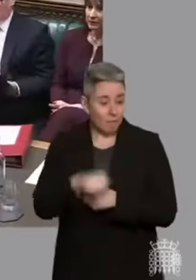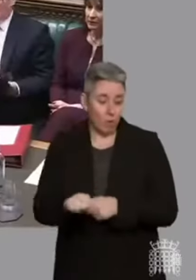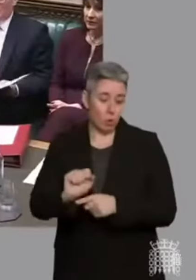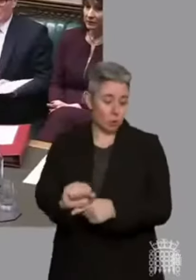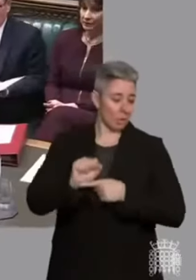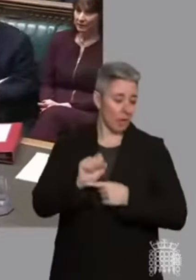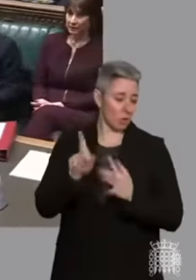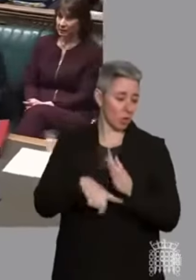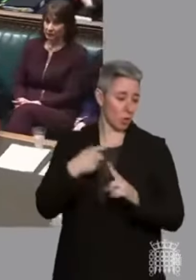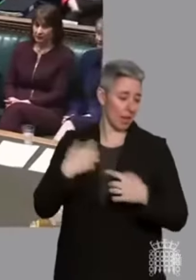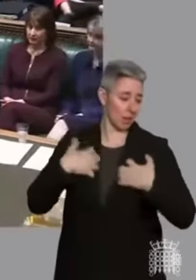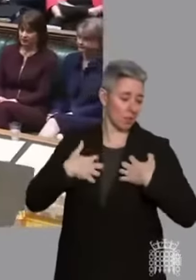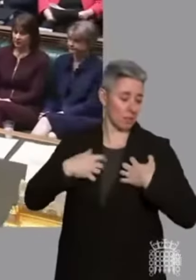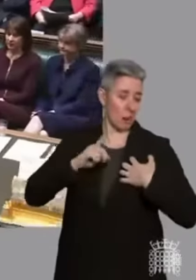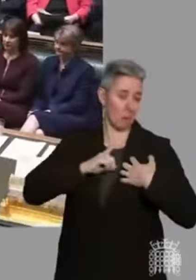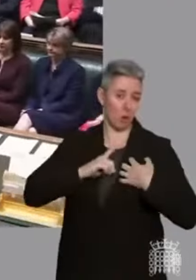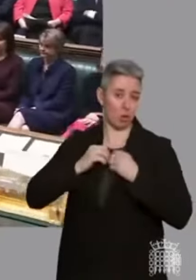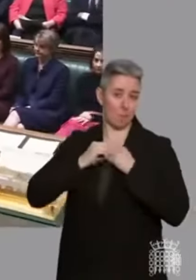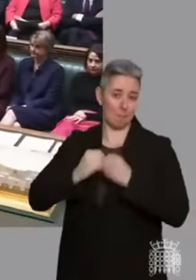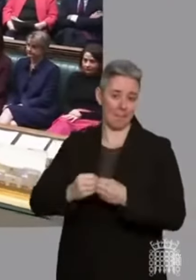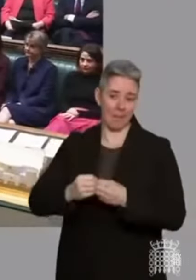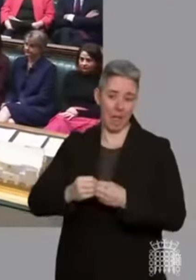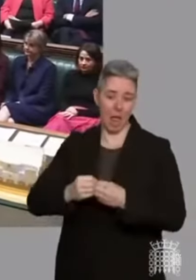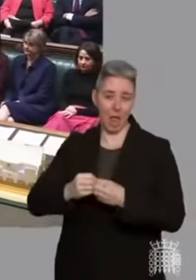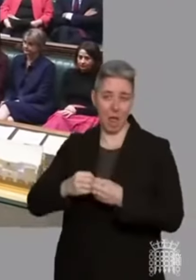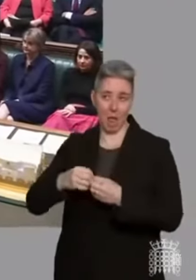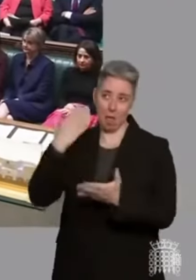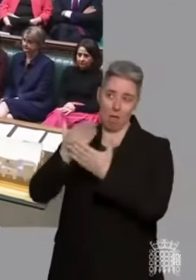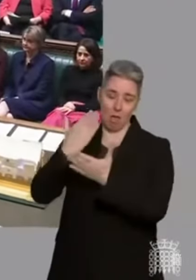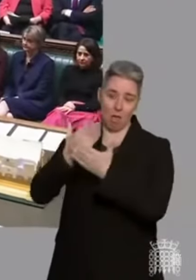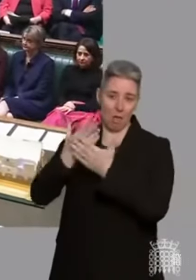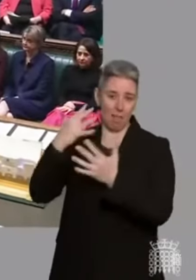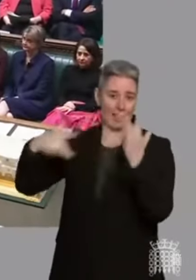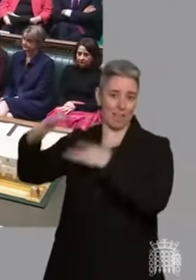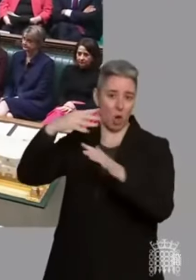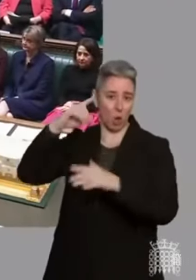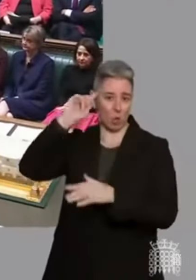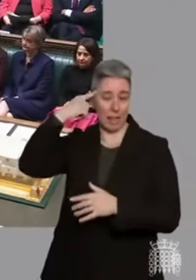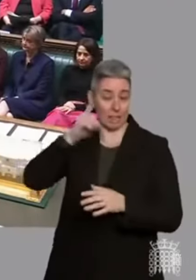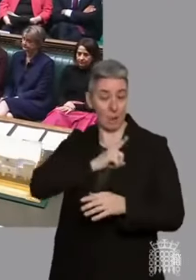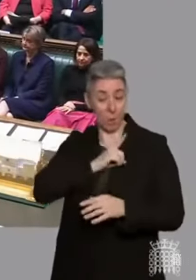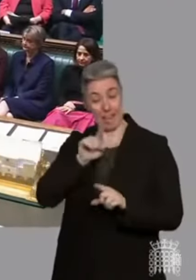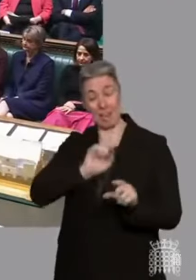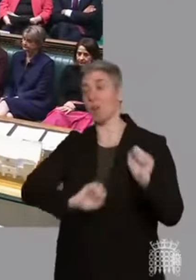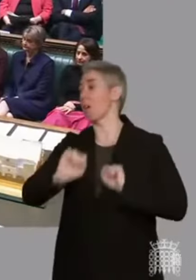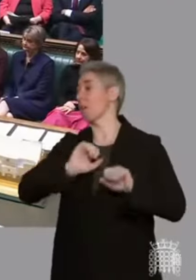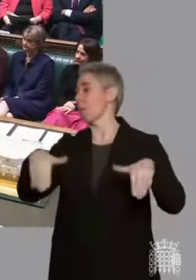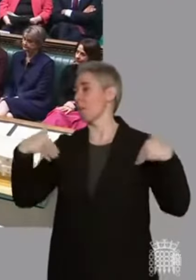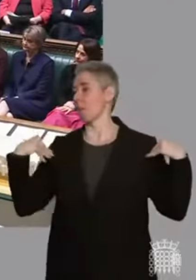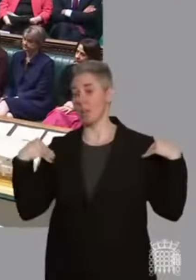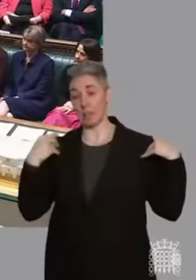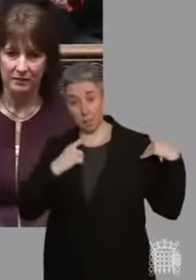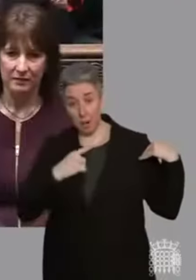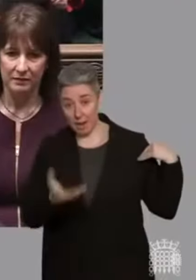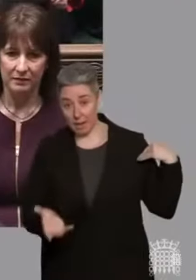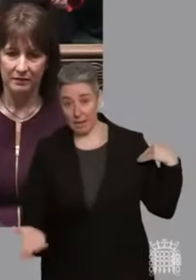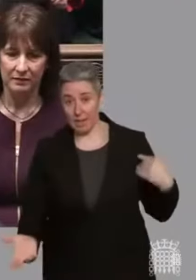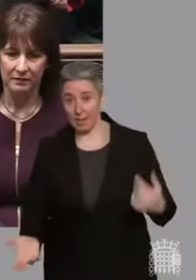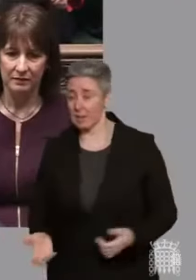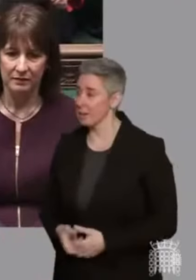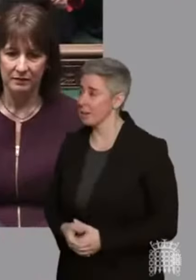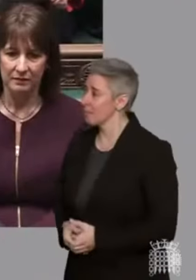eco-zealots? Prime Minister. Well, Mr. Speaker, I'll come to that very issue, but I noticed she didn't